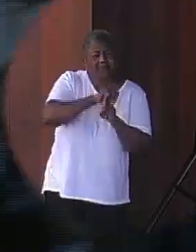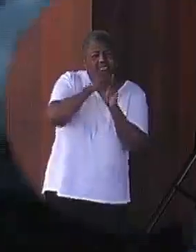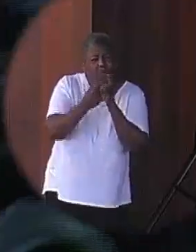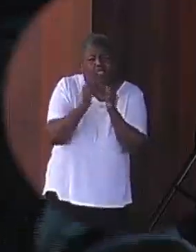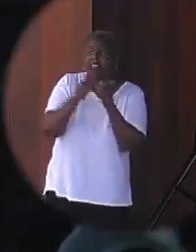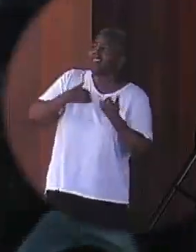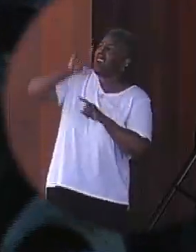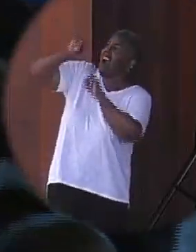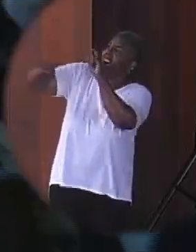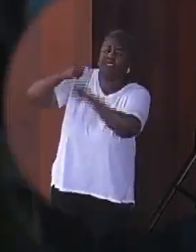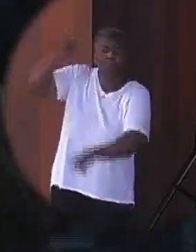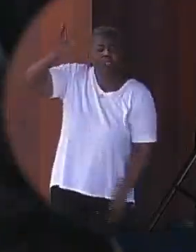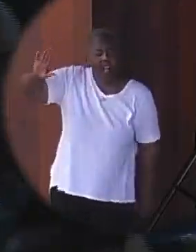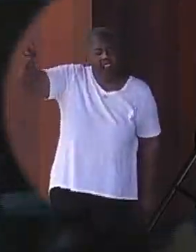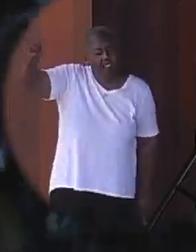questions for God?